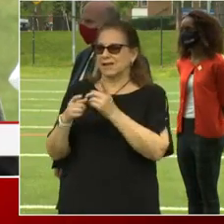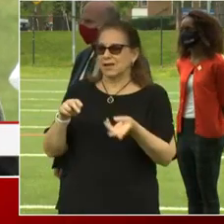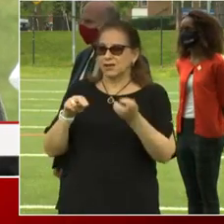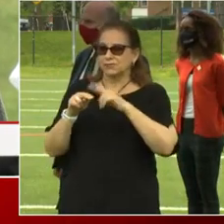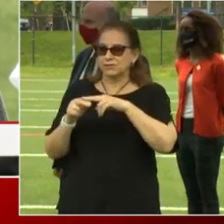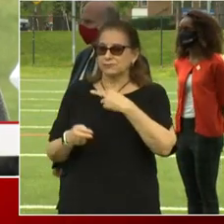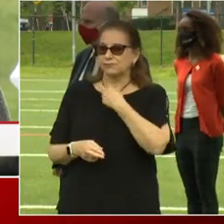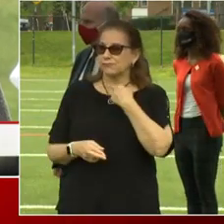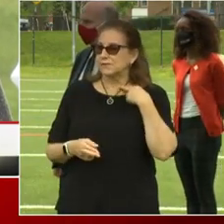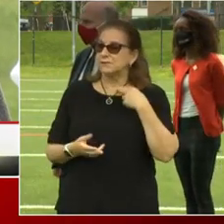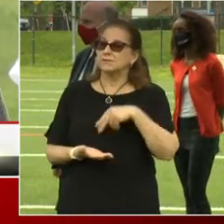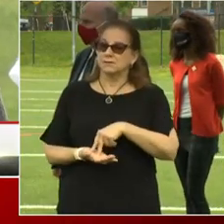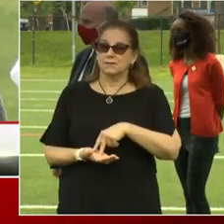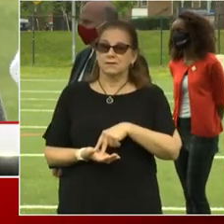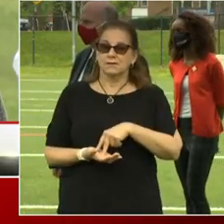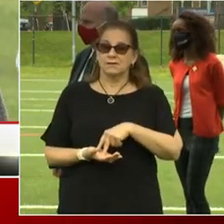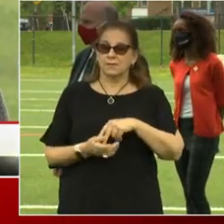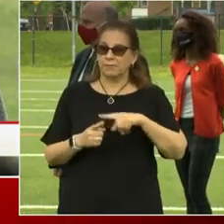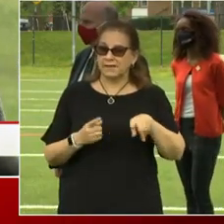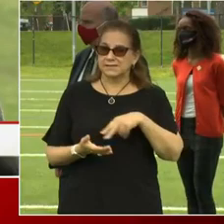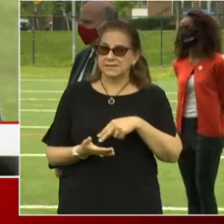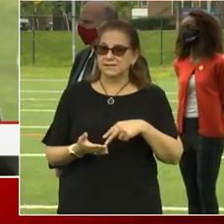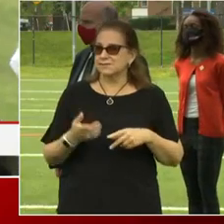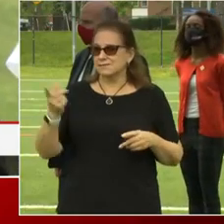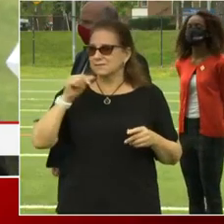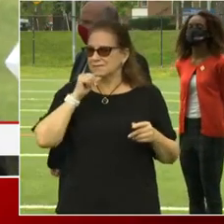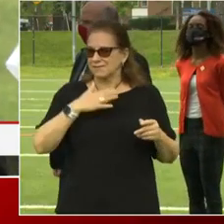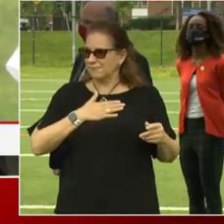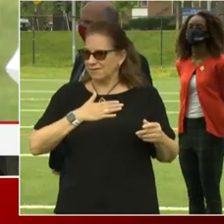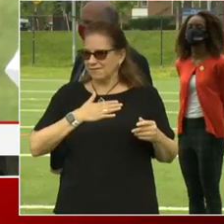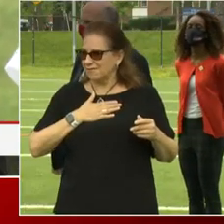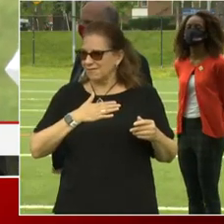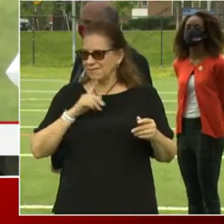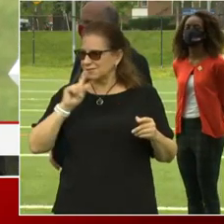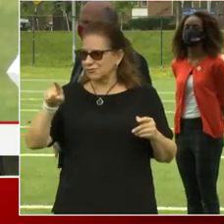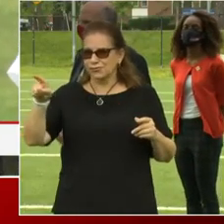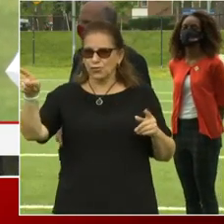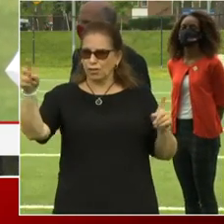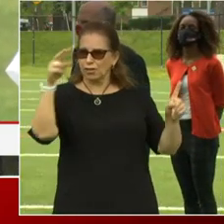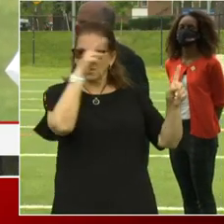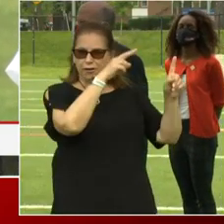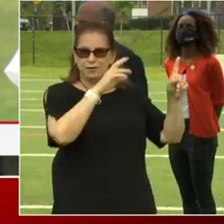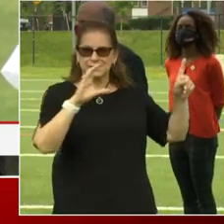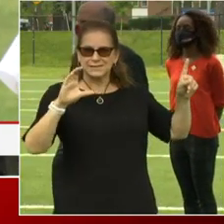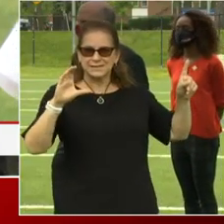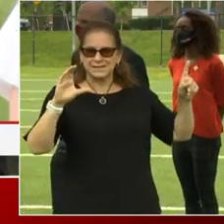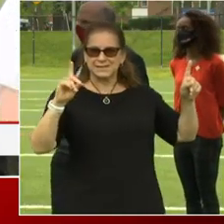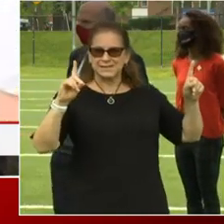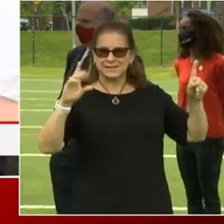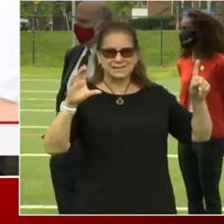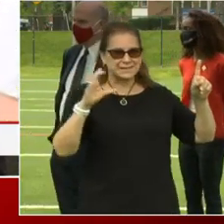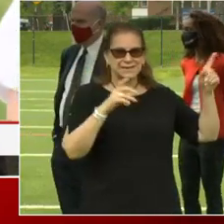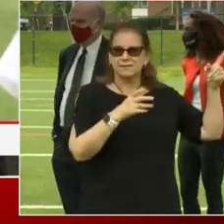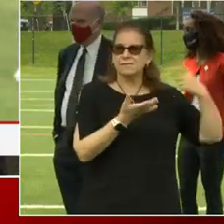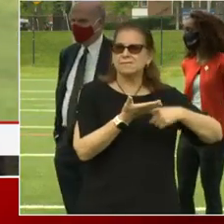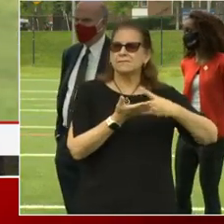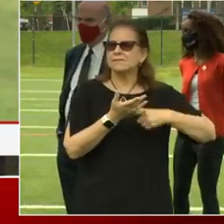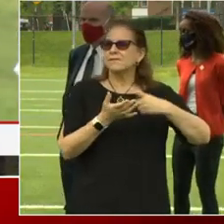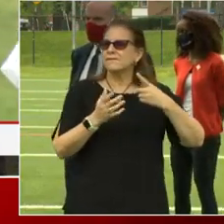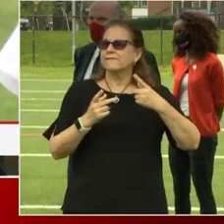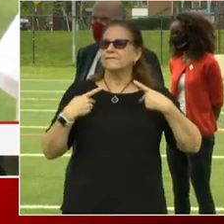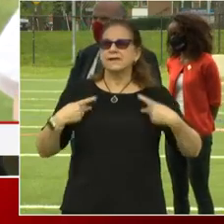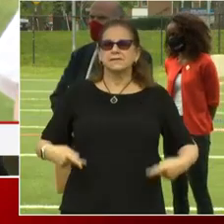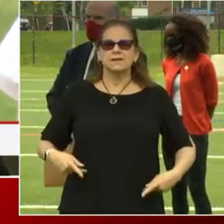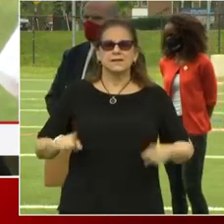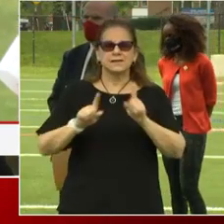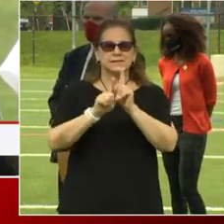public health sentiment that we are still maintaining physical distance. And in venues where